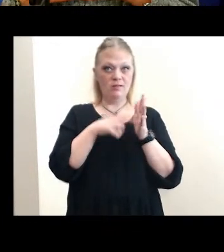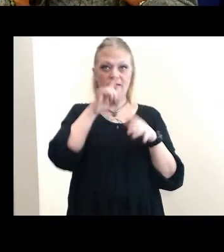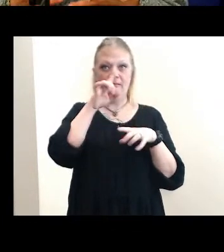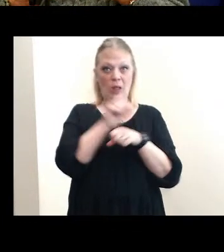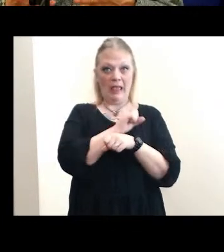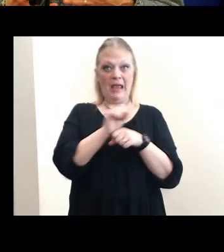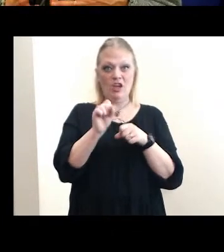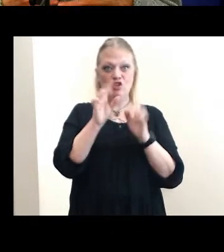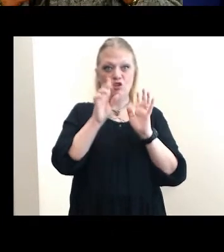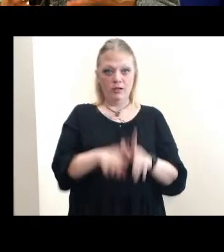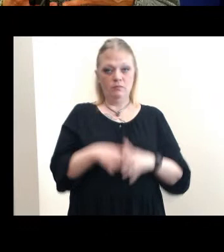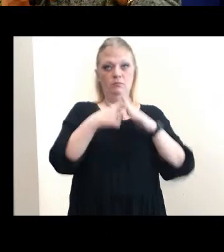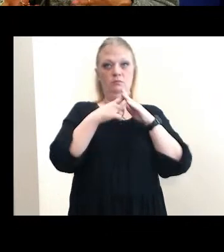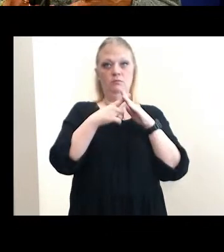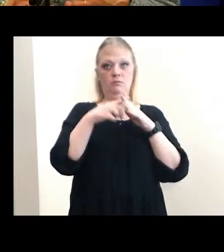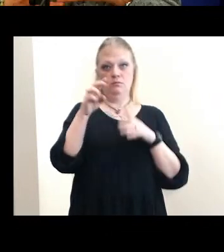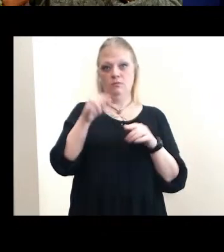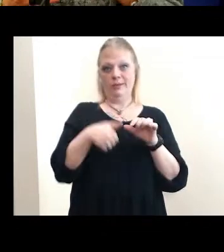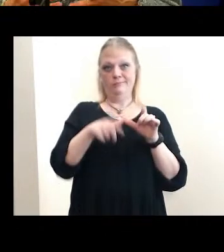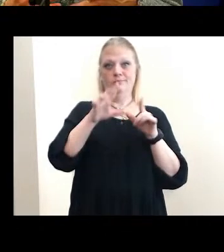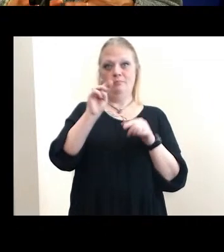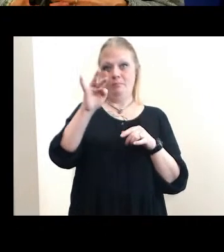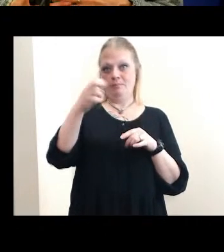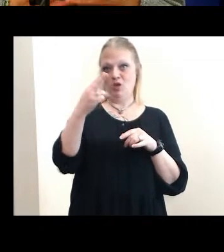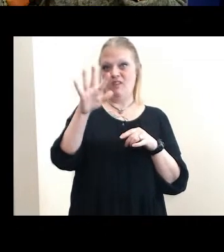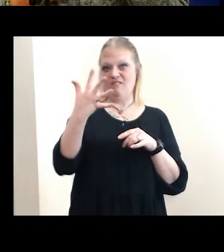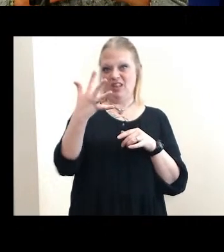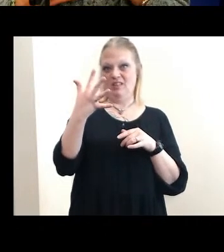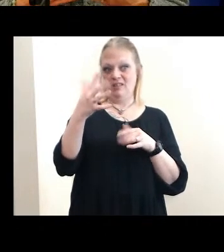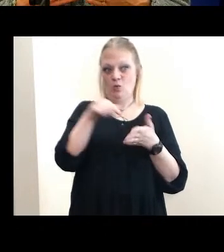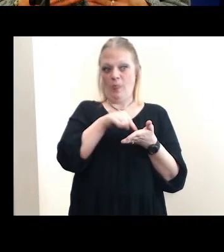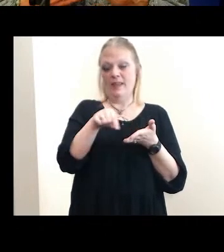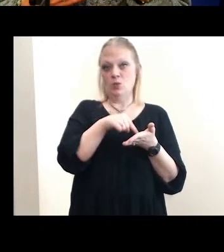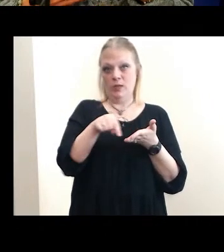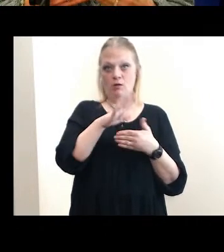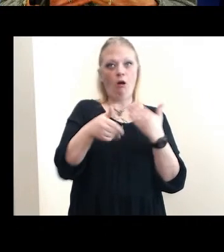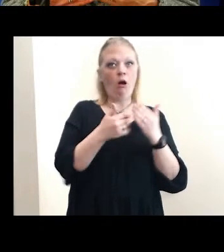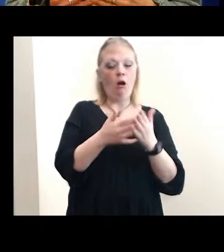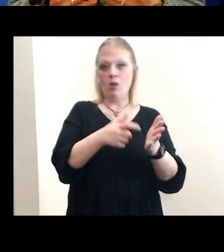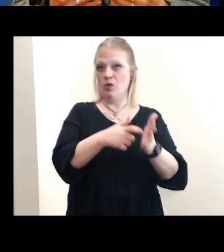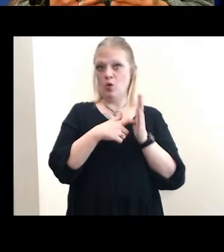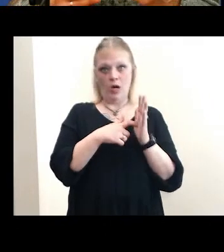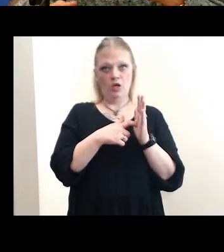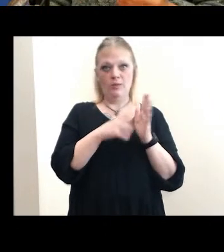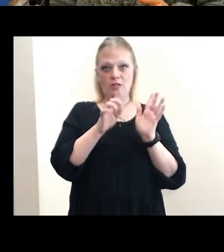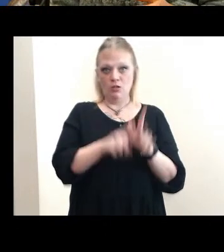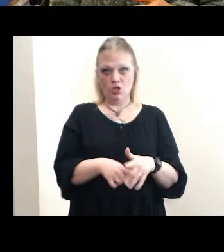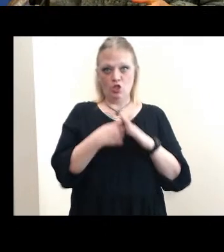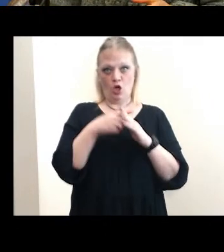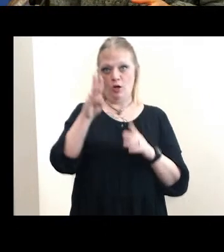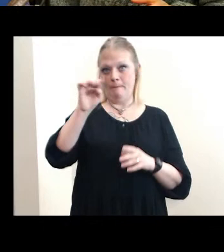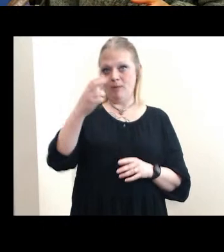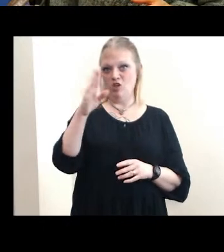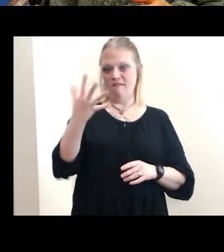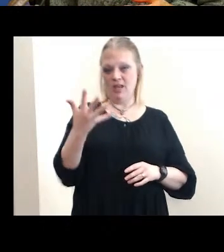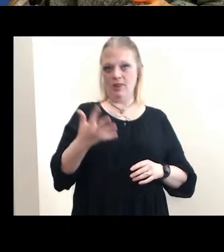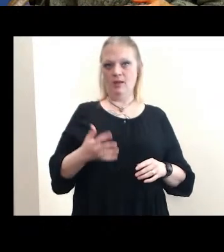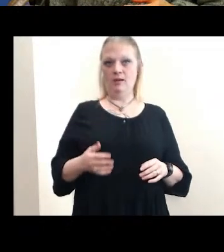going to go into effect March 5th, so later this week. So all these requirements are going into effect March